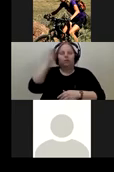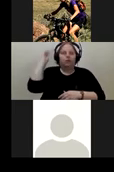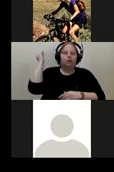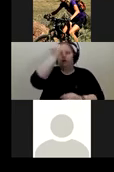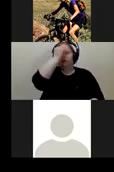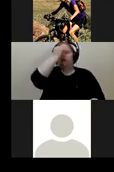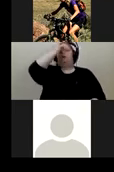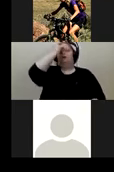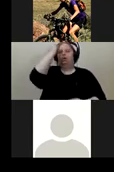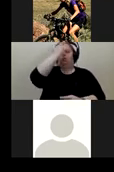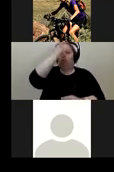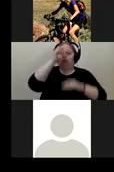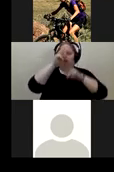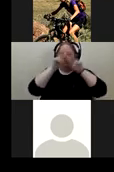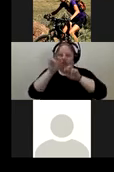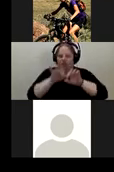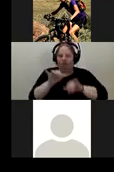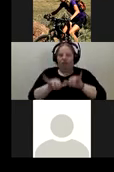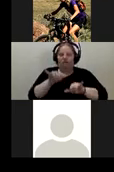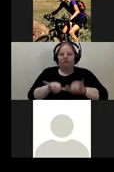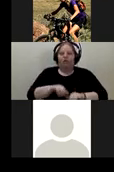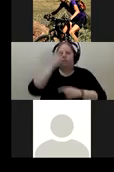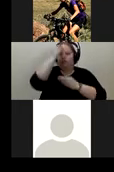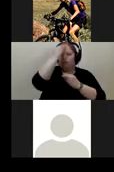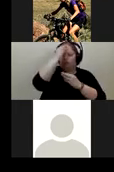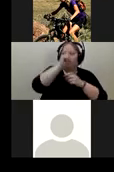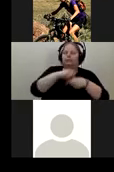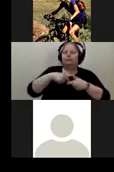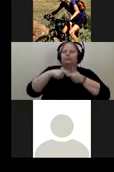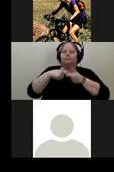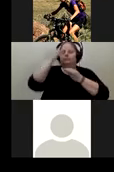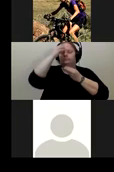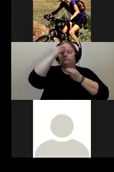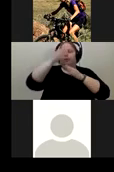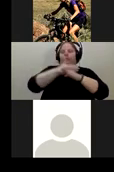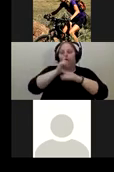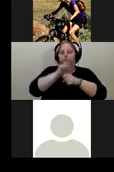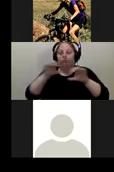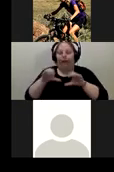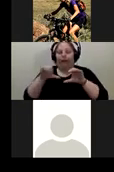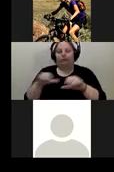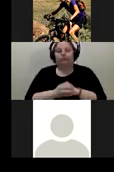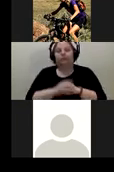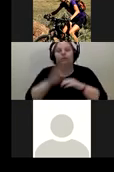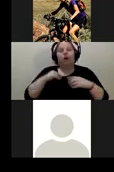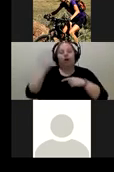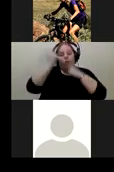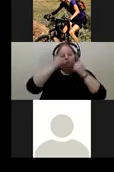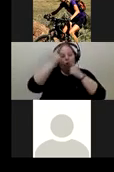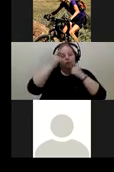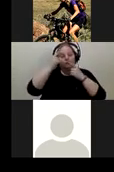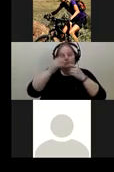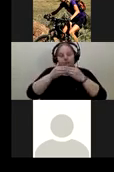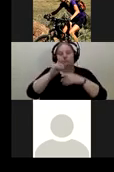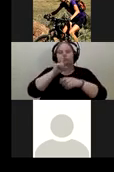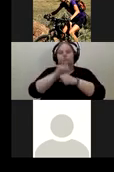little breathing spot between our thoughts and our actions. Because between our thoughts and our actions lie our ethics.